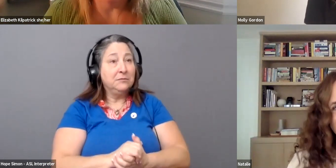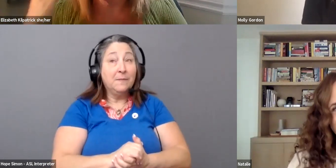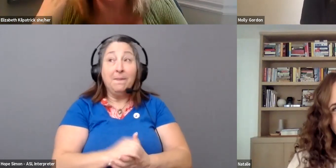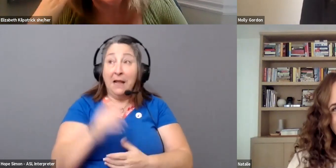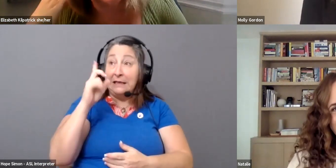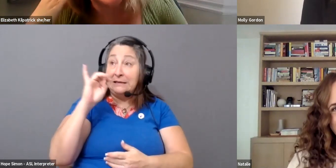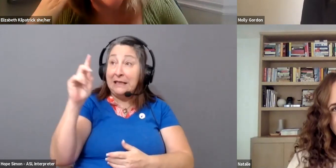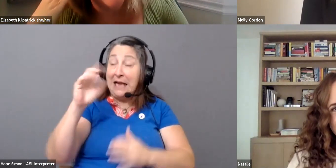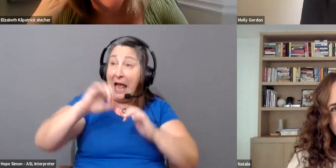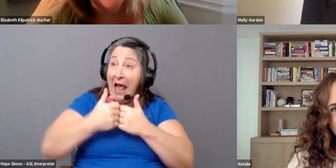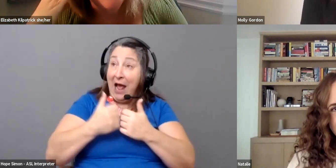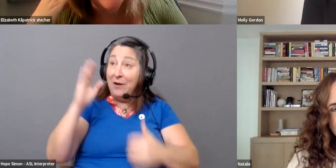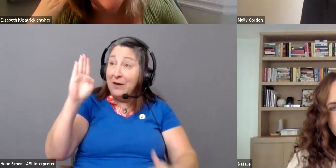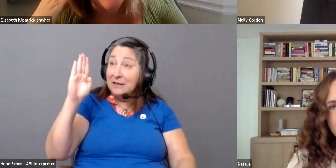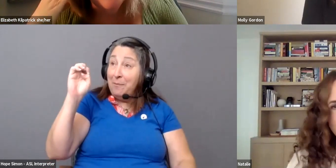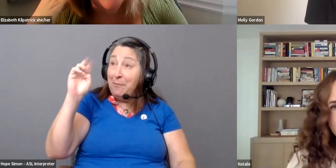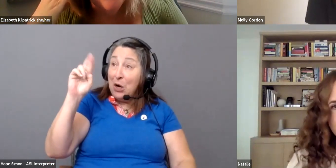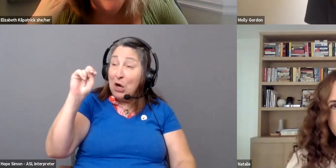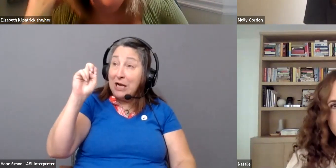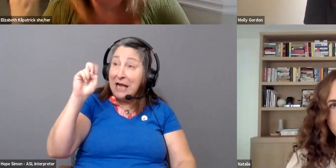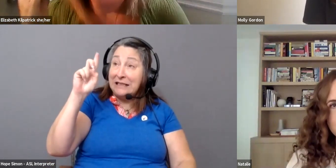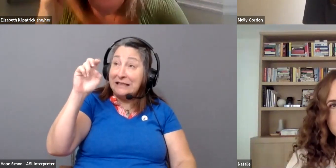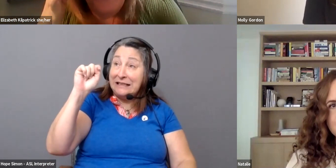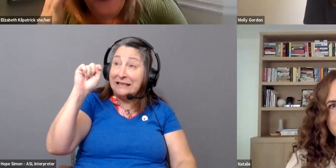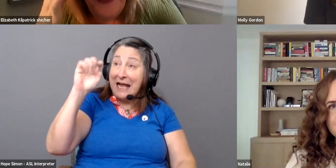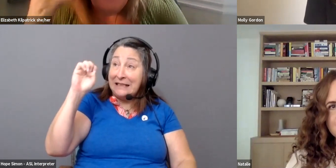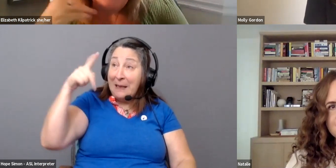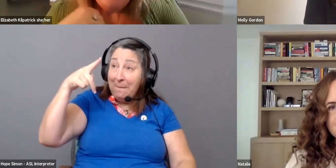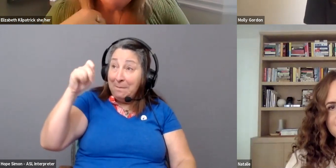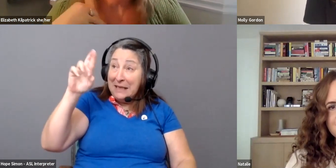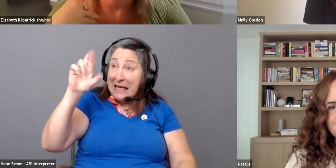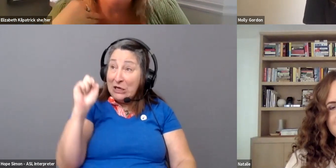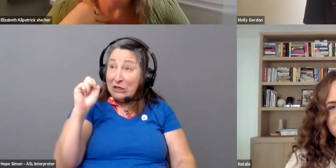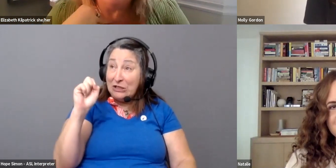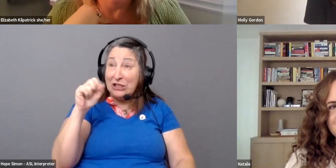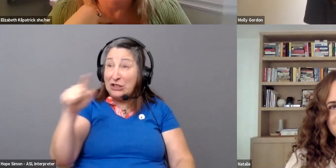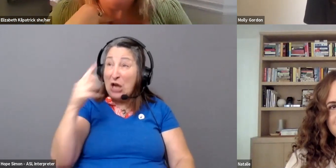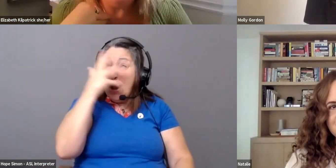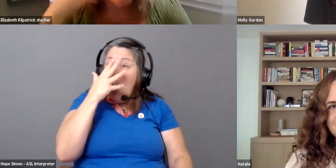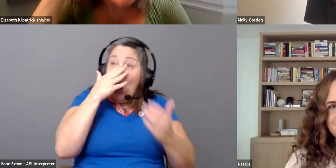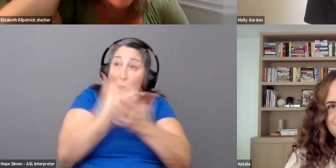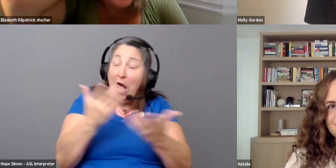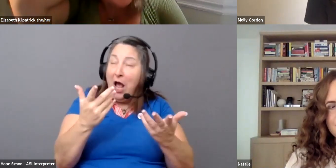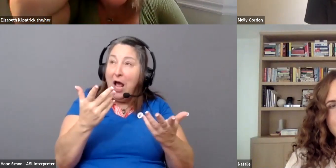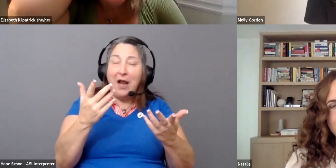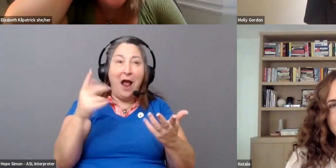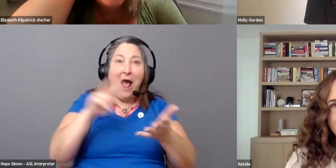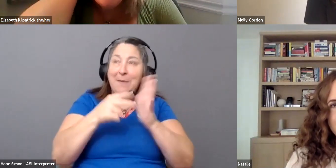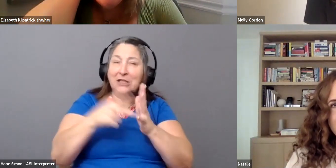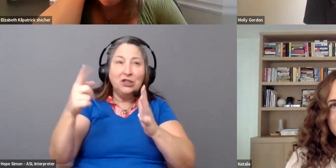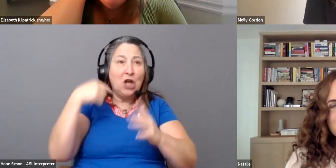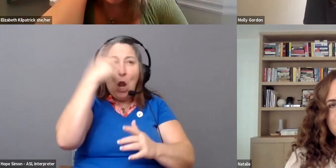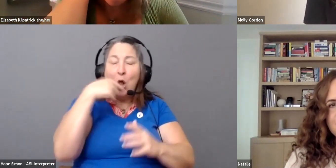how Bernadette Peters still looks so good? Nobody knows. She have a portrait of Dorian Gray, and that she looked